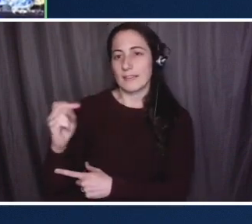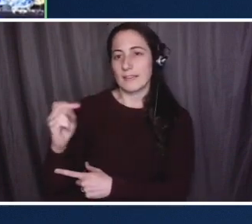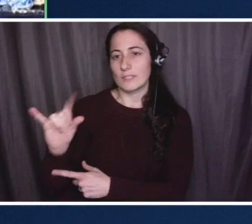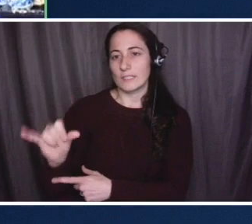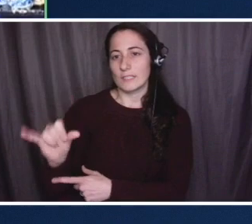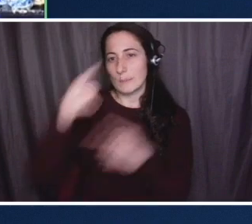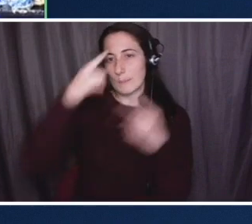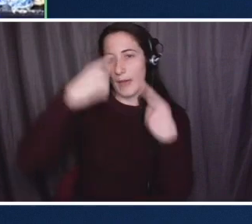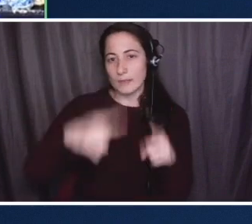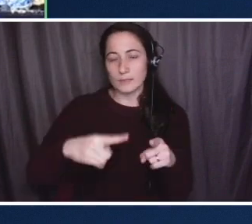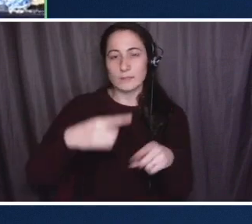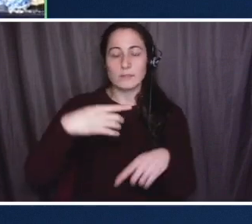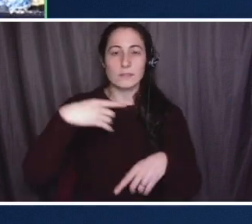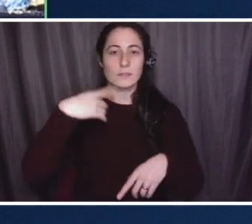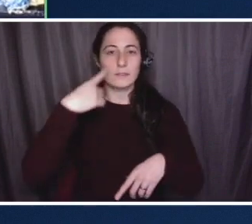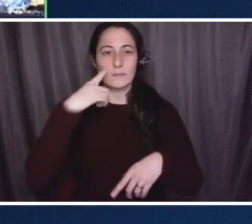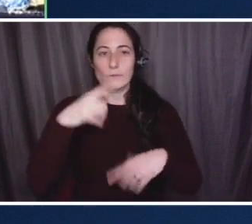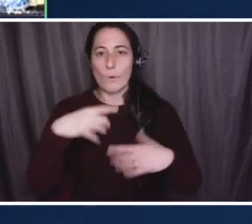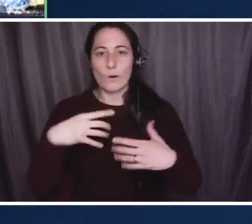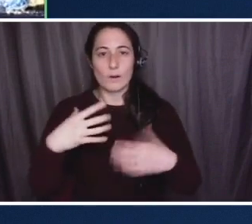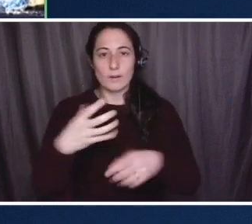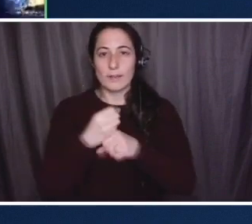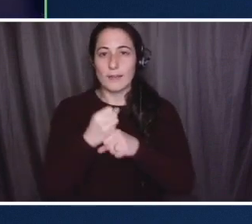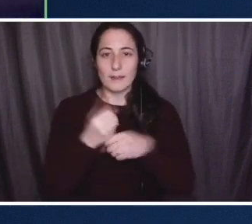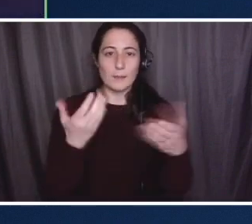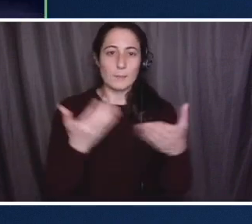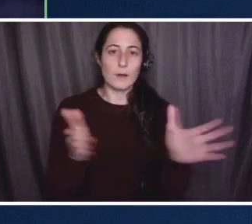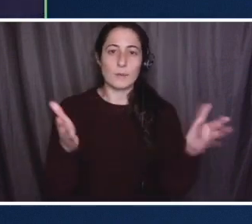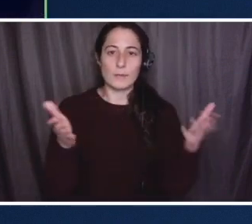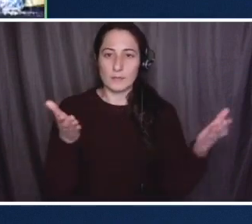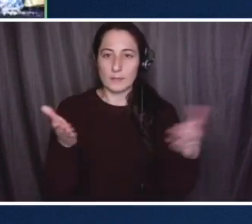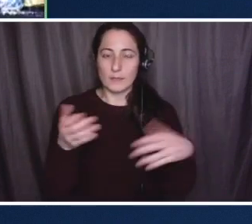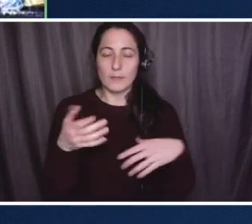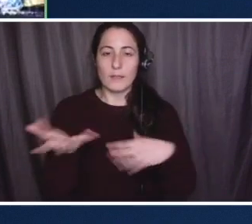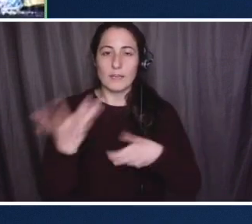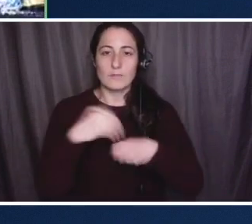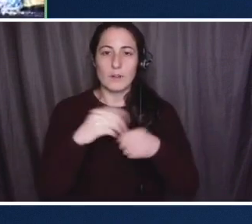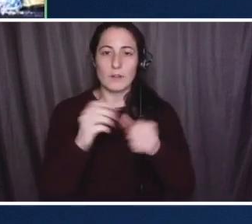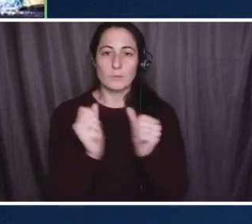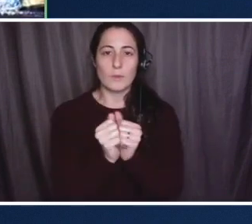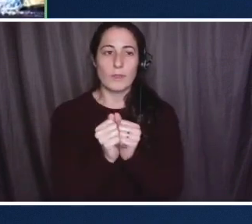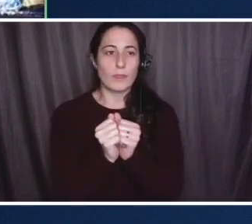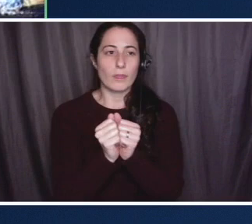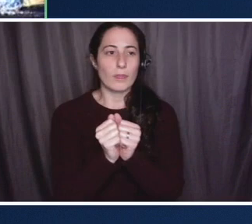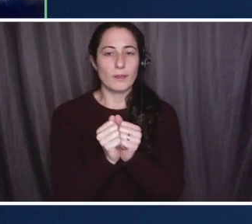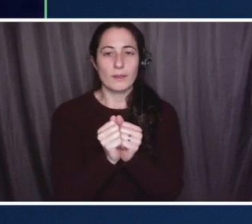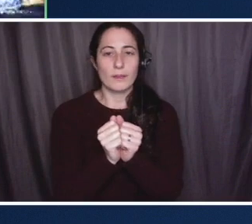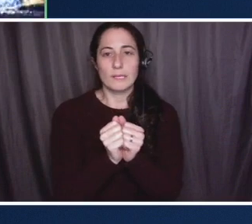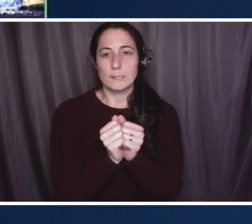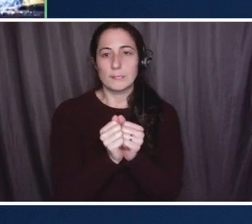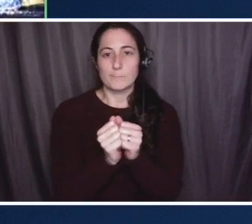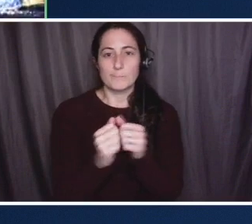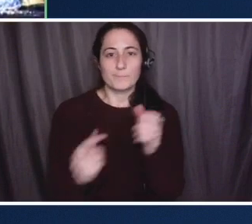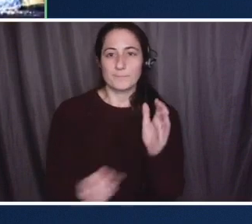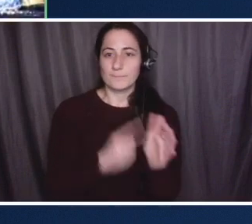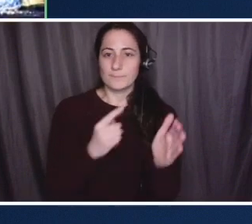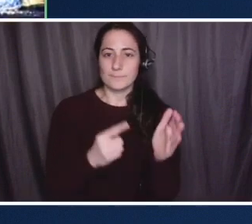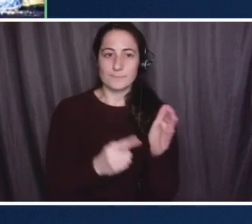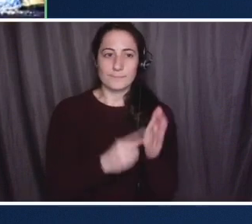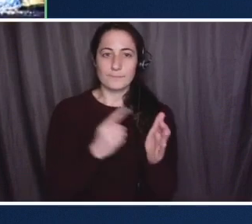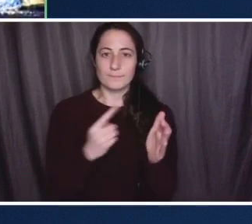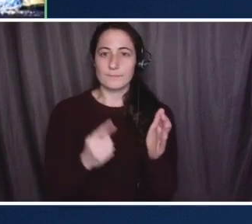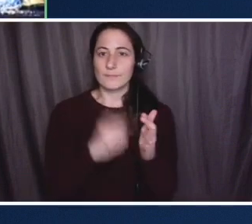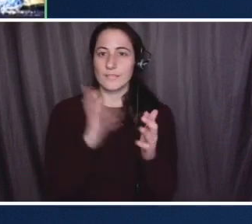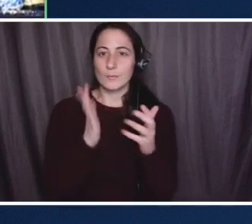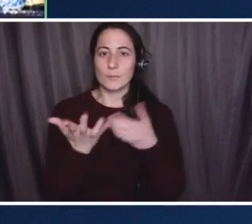procurements, public procurements, for instance, involving some sometimes foreign, you know, or even